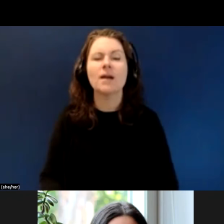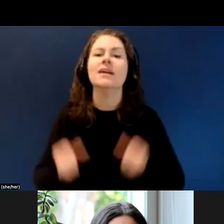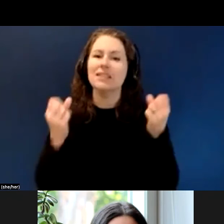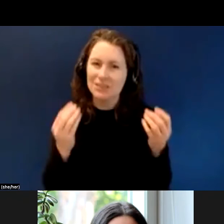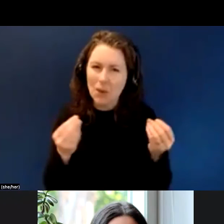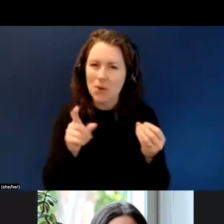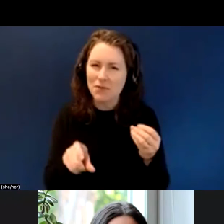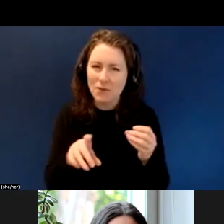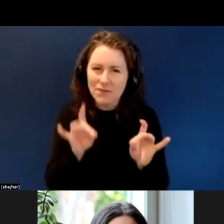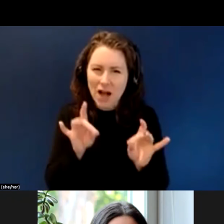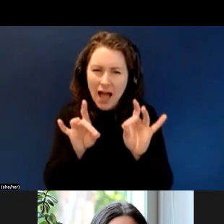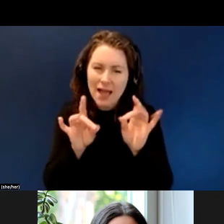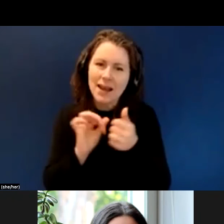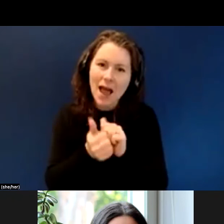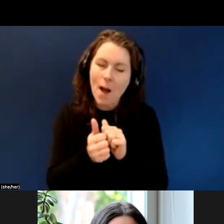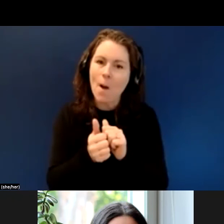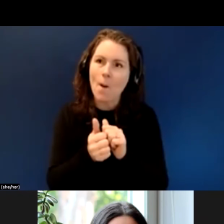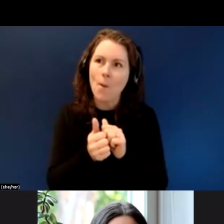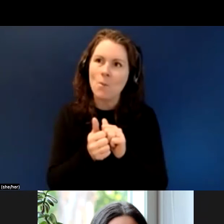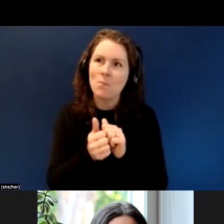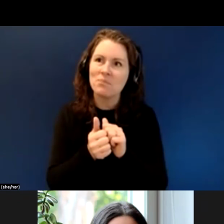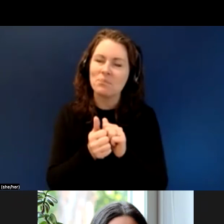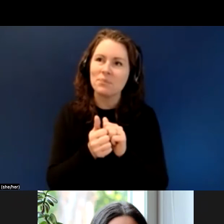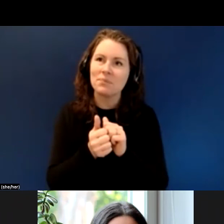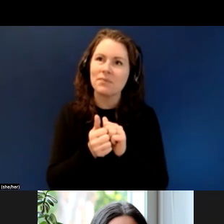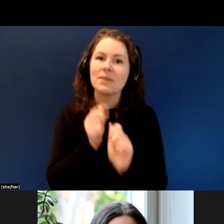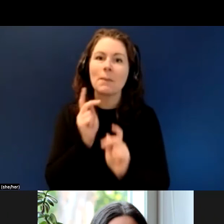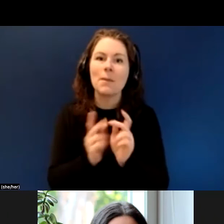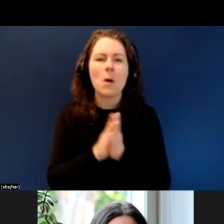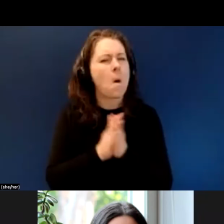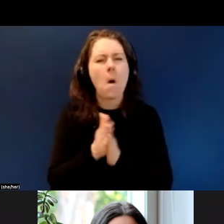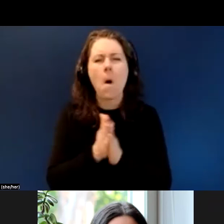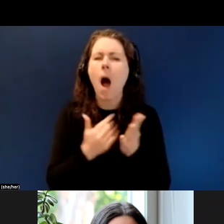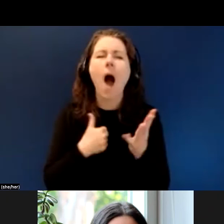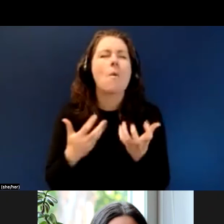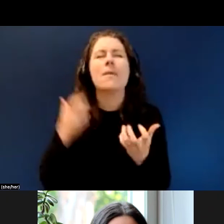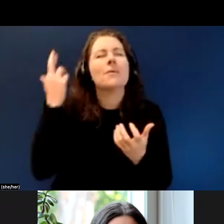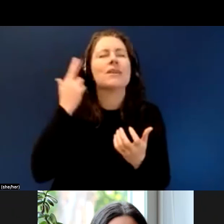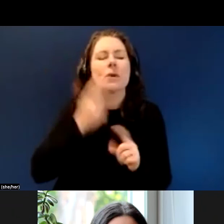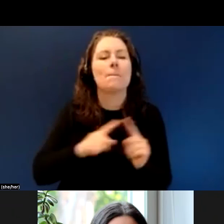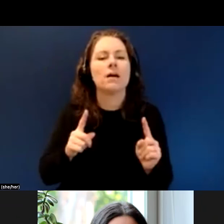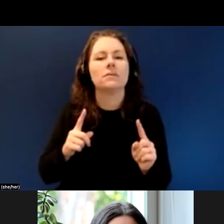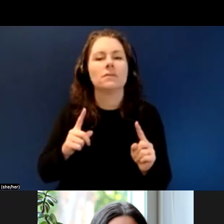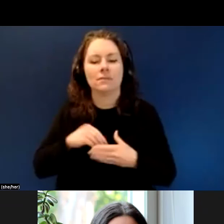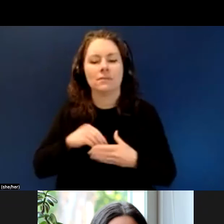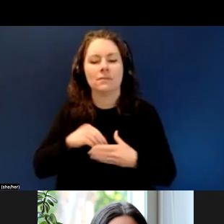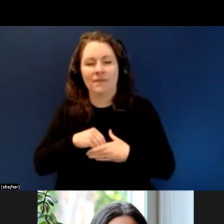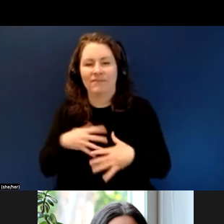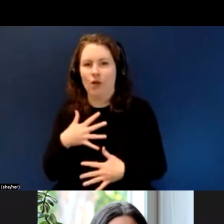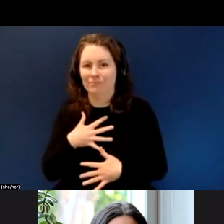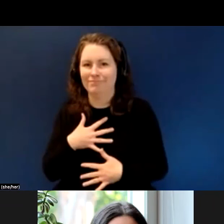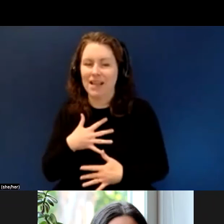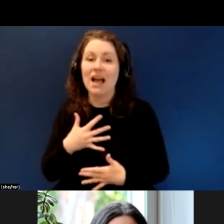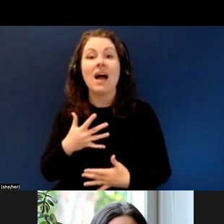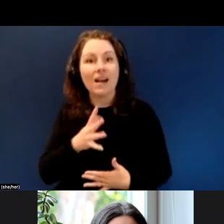got to find those ways that people want to be rational about this, but maybe have that fear-based response. I talked to somebody